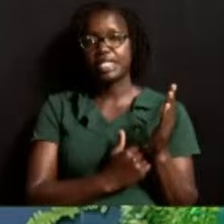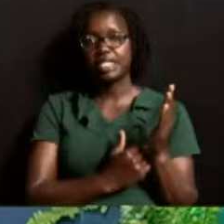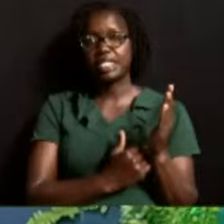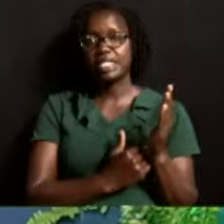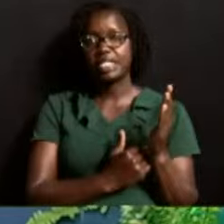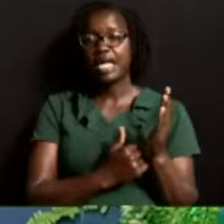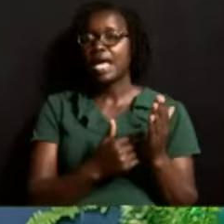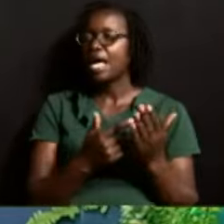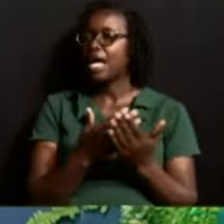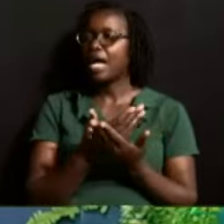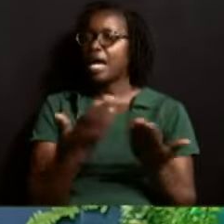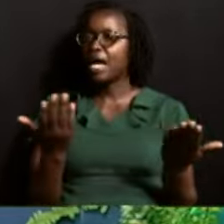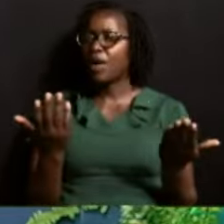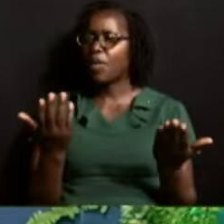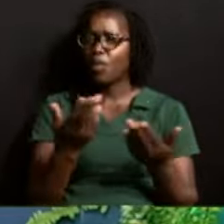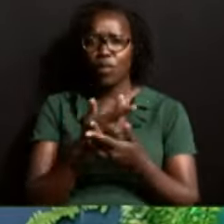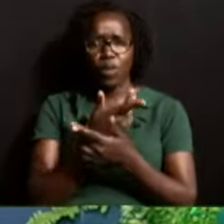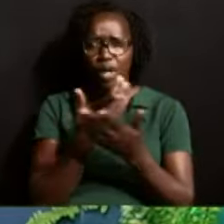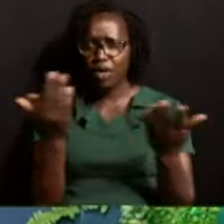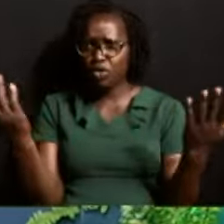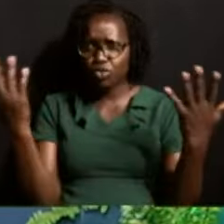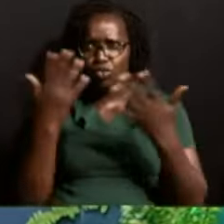How are you tonight?